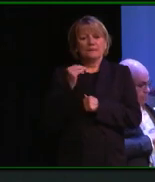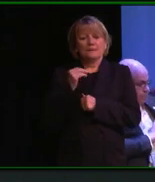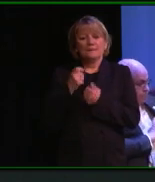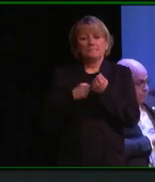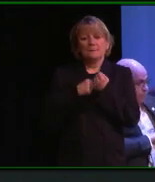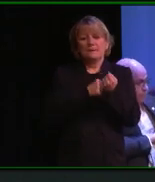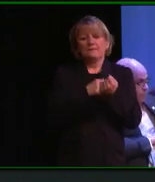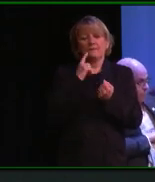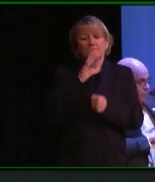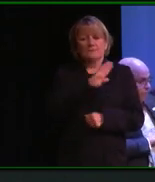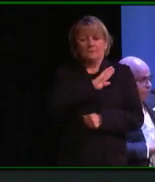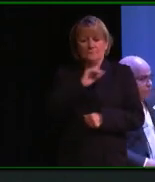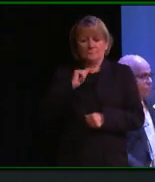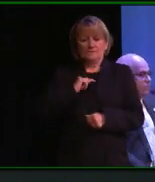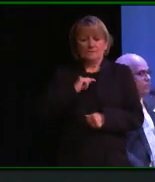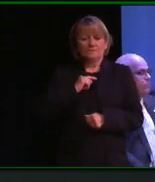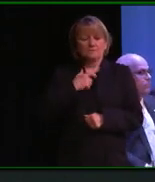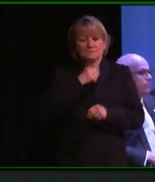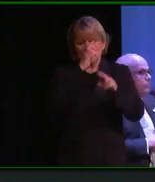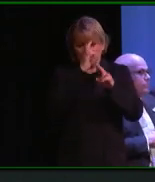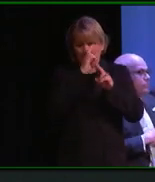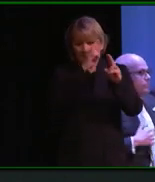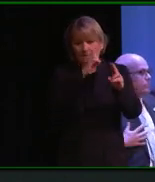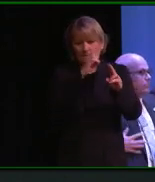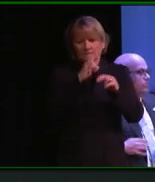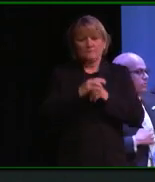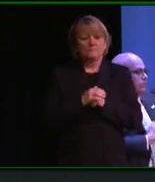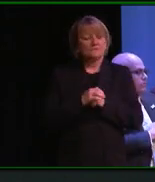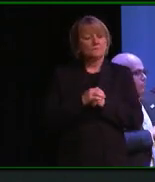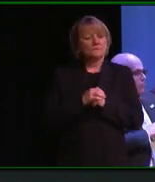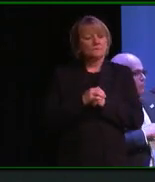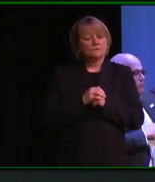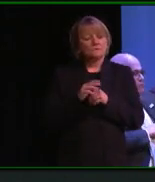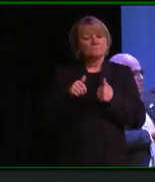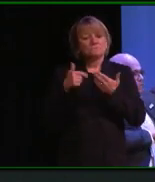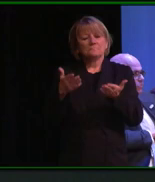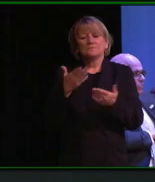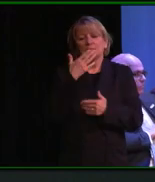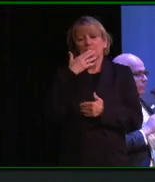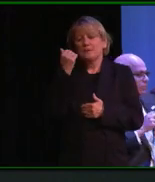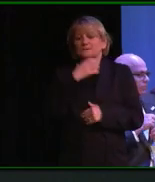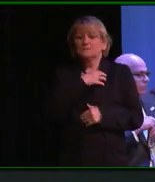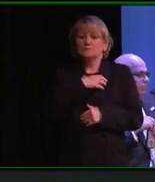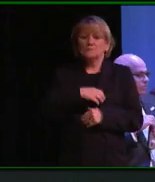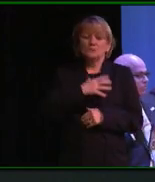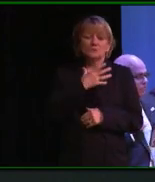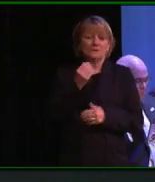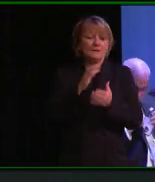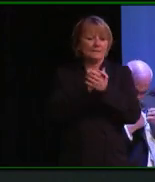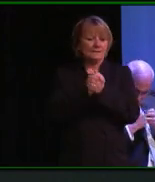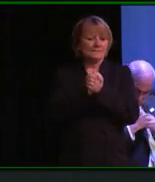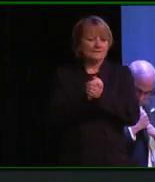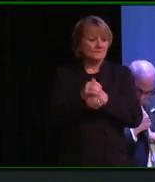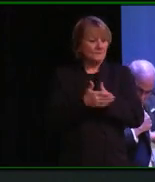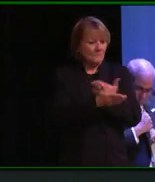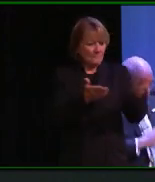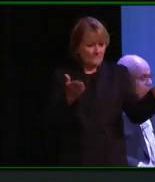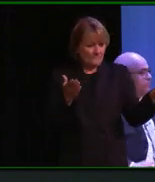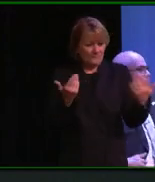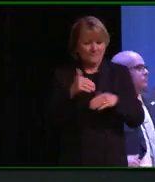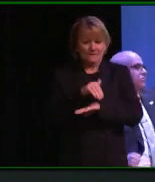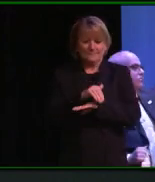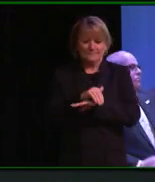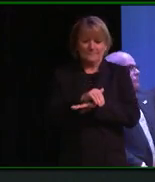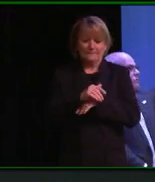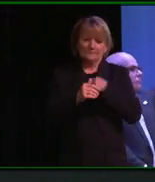Board of Trustees, it is my honor to offer the college's very best wishes and congratulations to all of you this